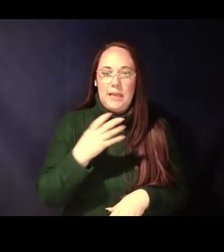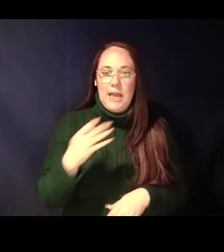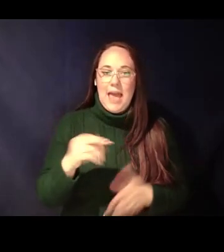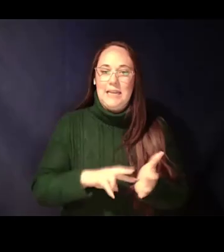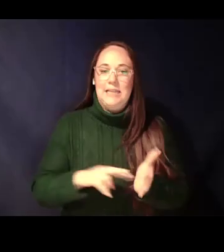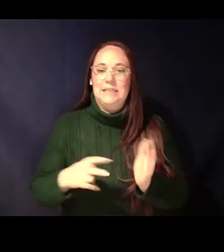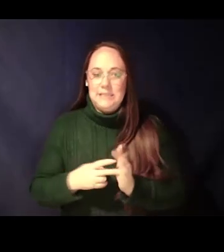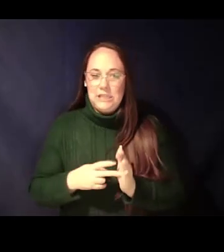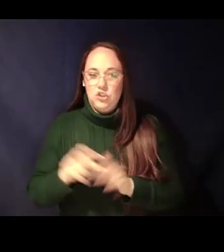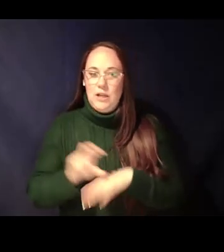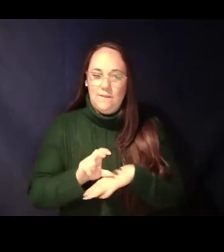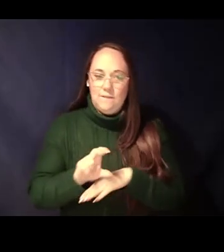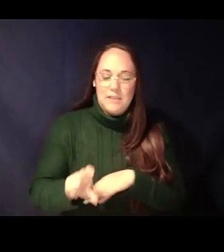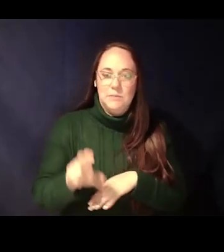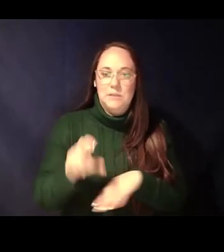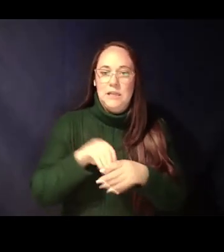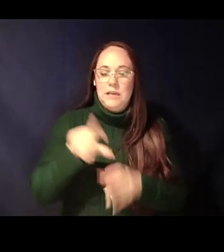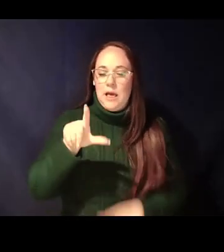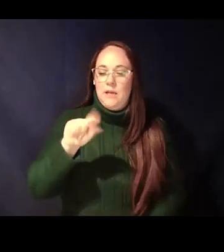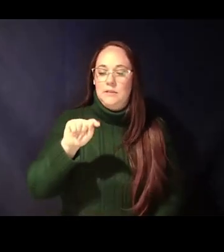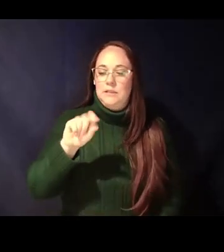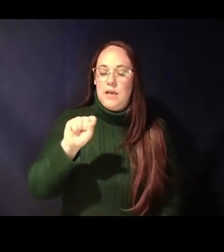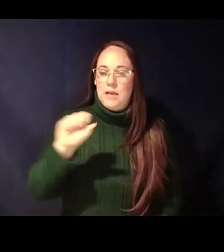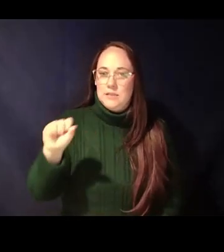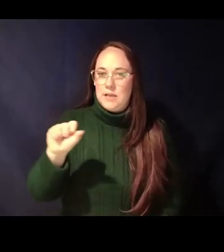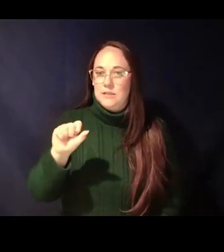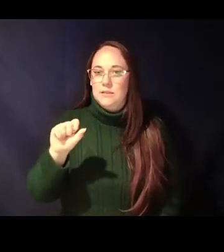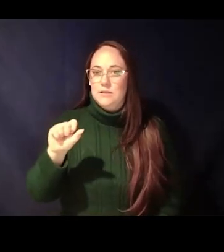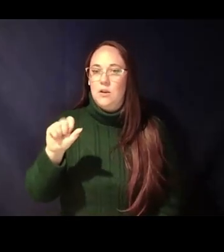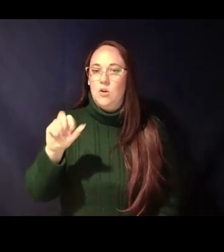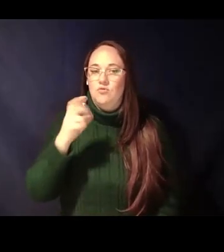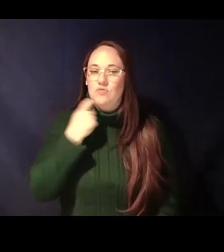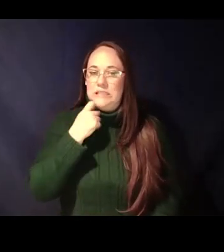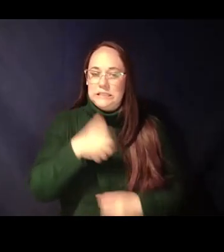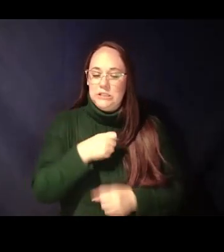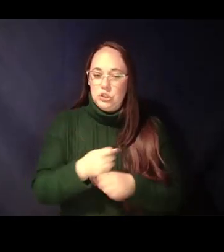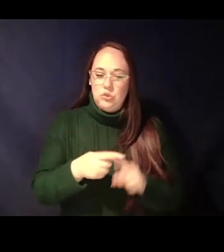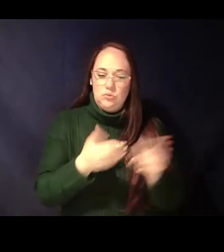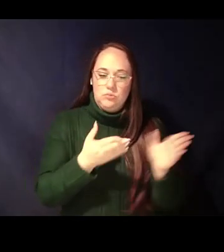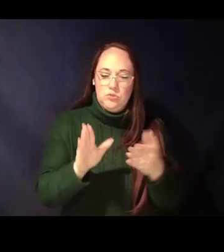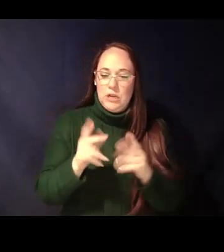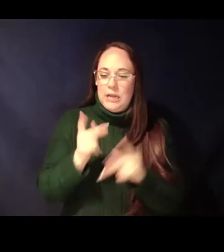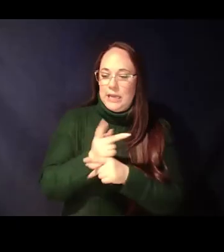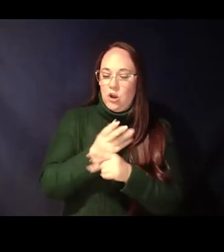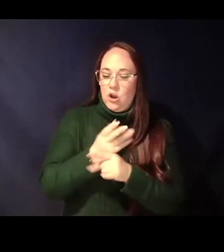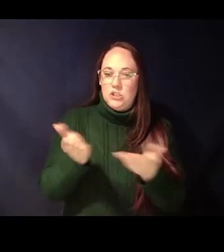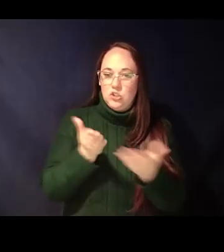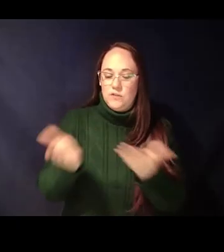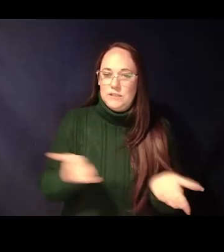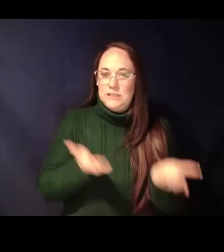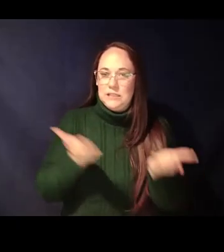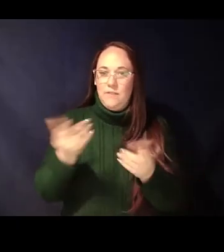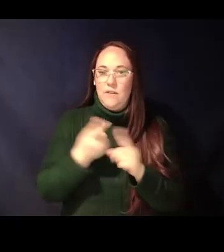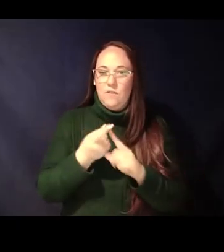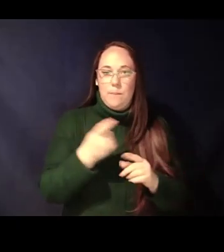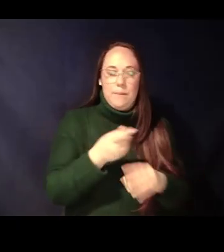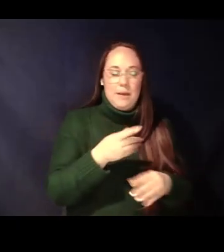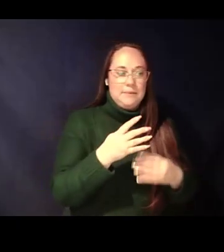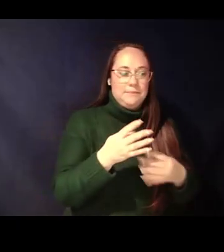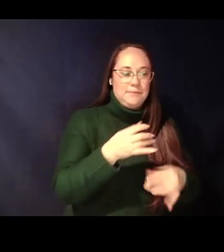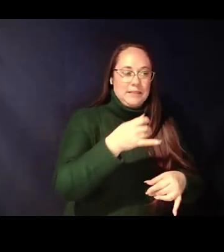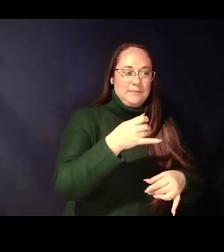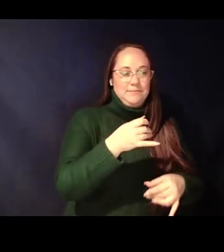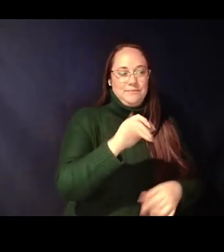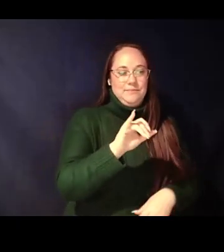intentional investments in LTSS in recent years to shift care and service delivery from institutional to